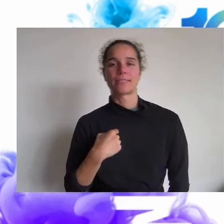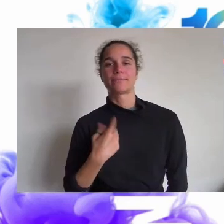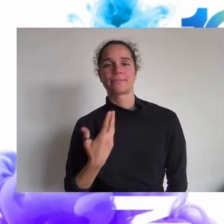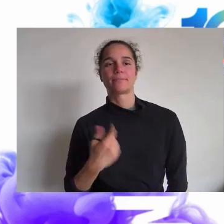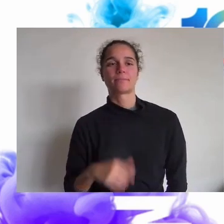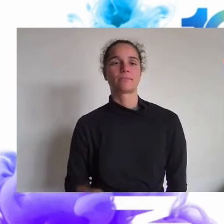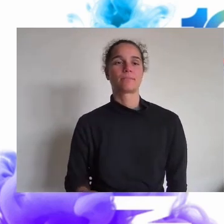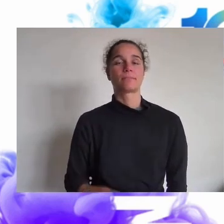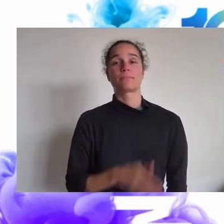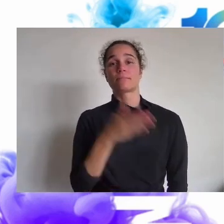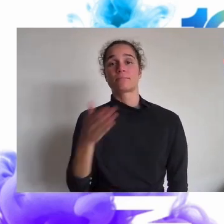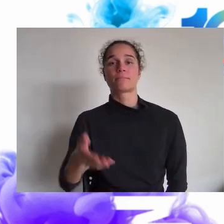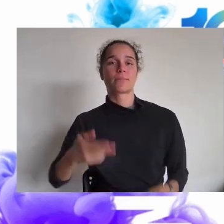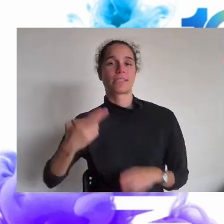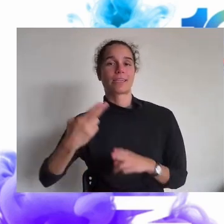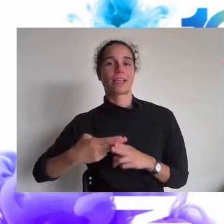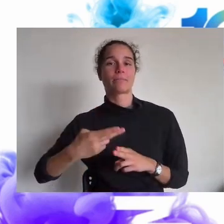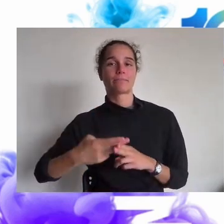Name.